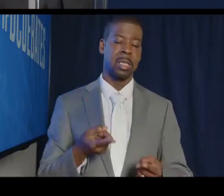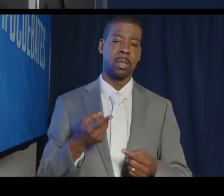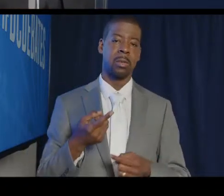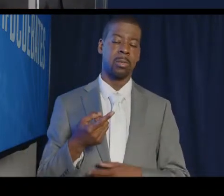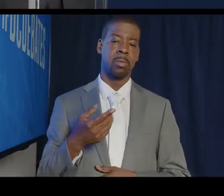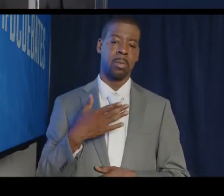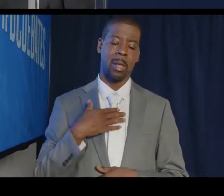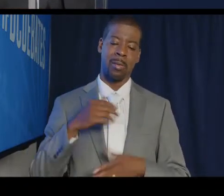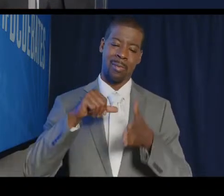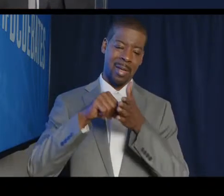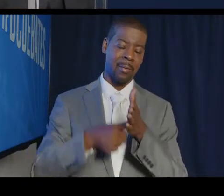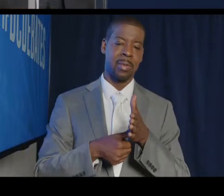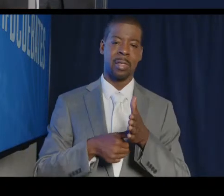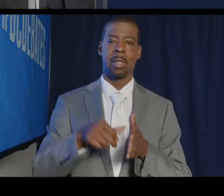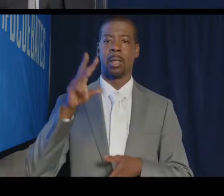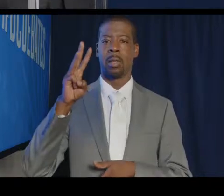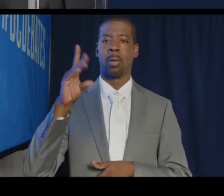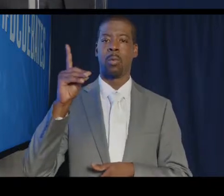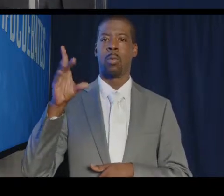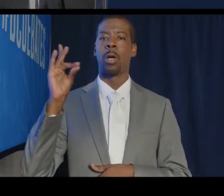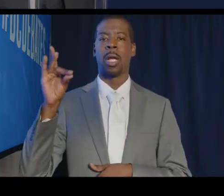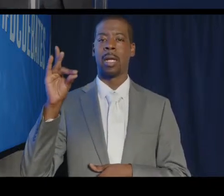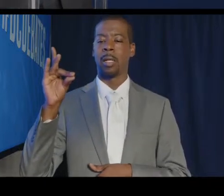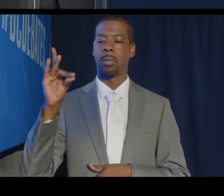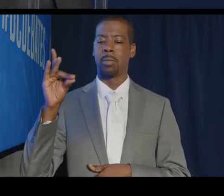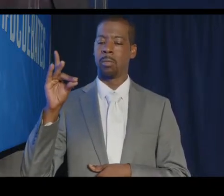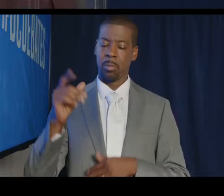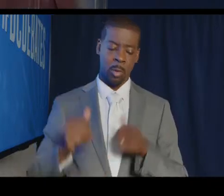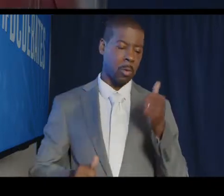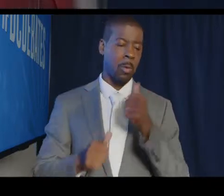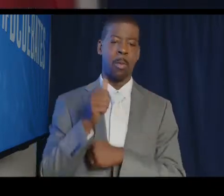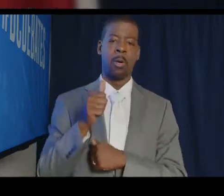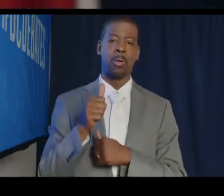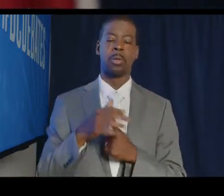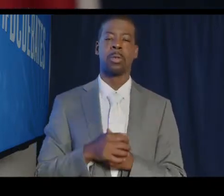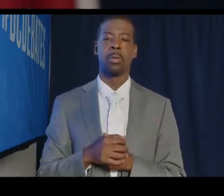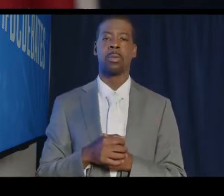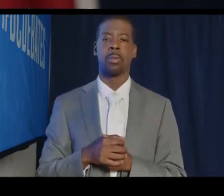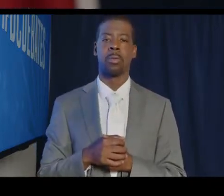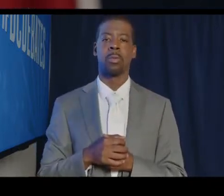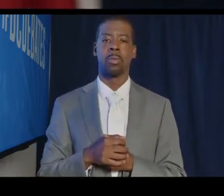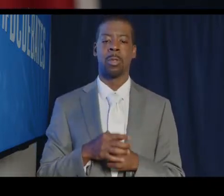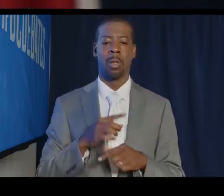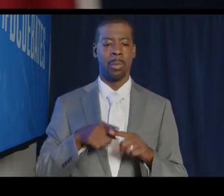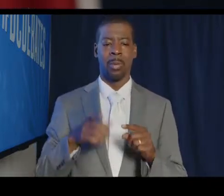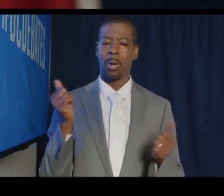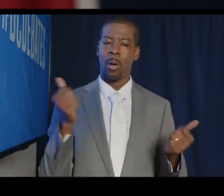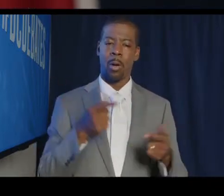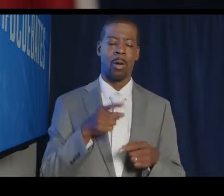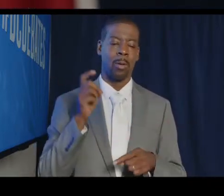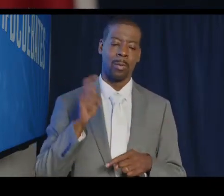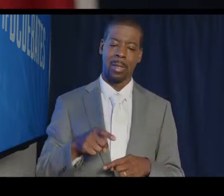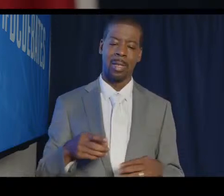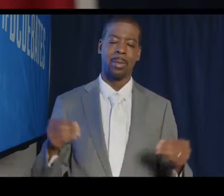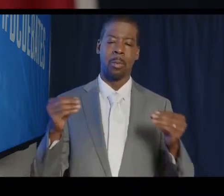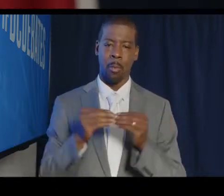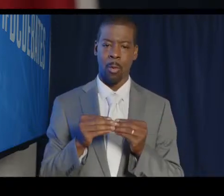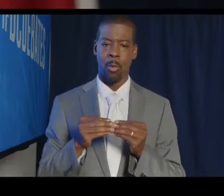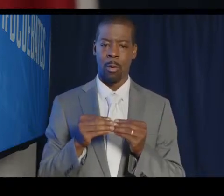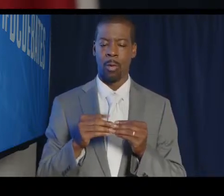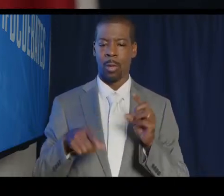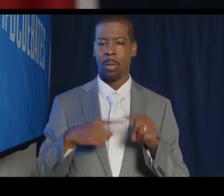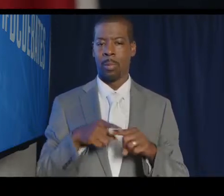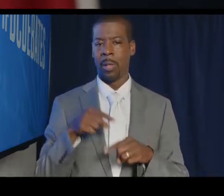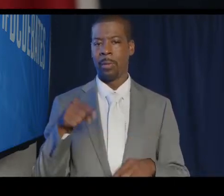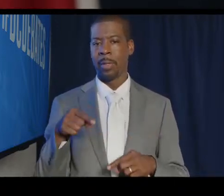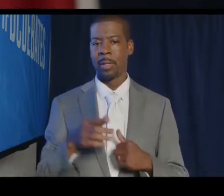point to be in Ward 8 more than any other ward, including the ward that I live in. But knowing that we all have to step up more in this issue,